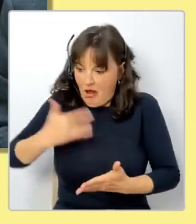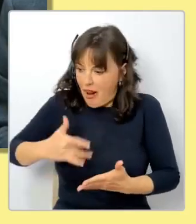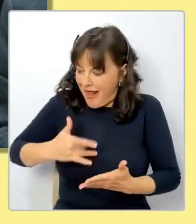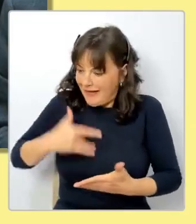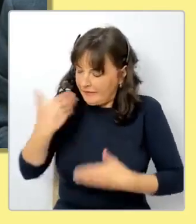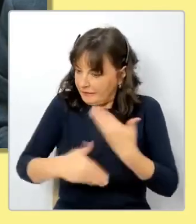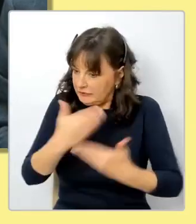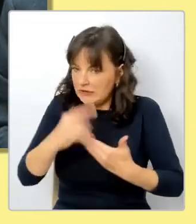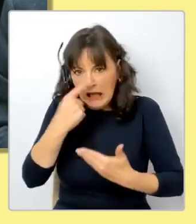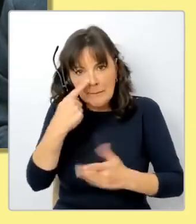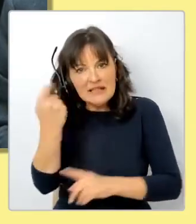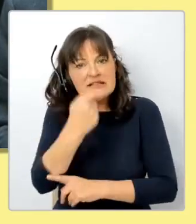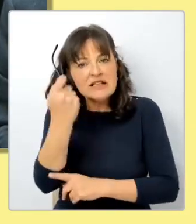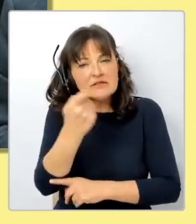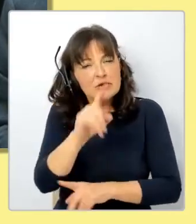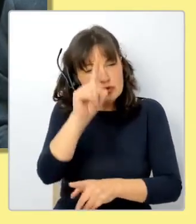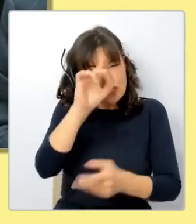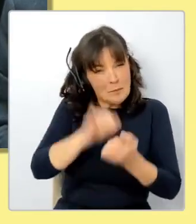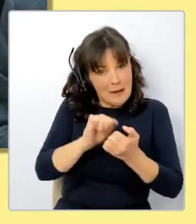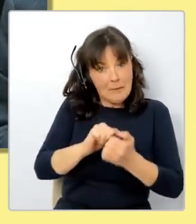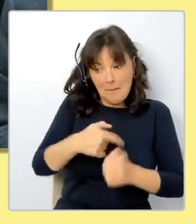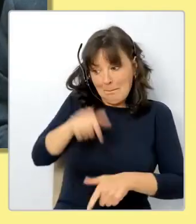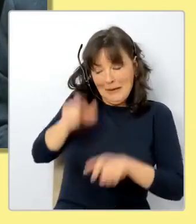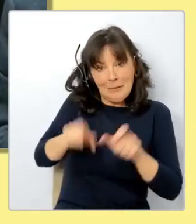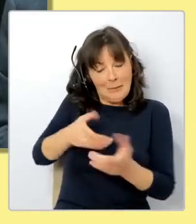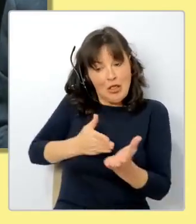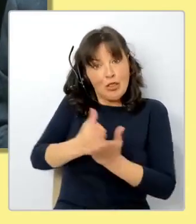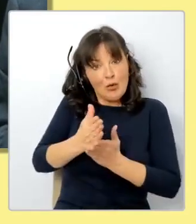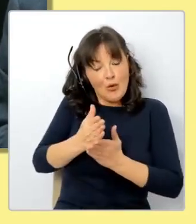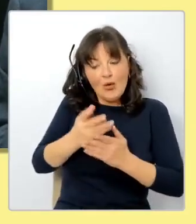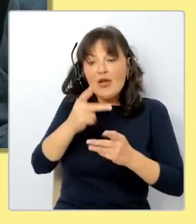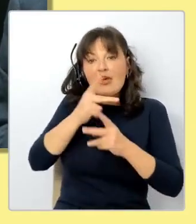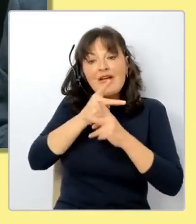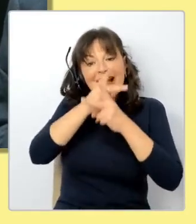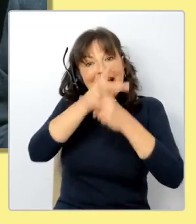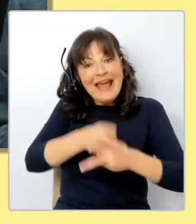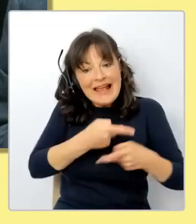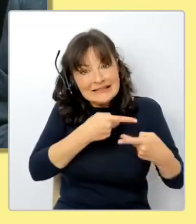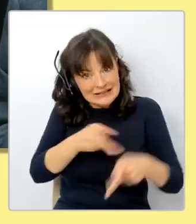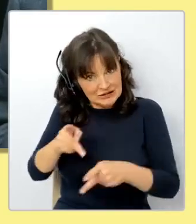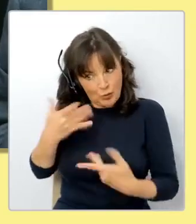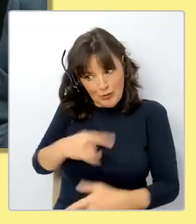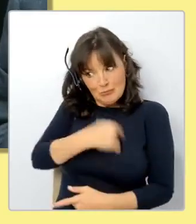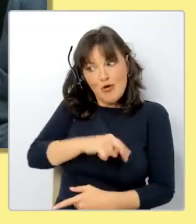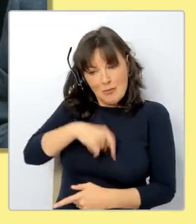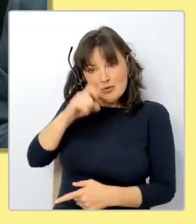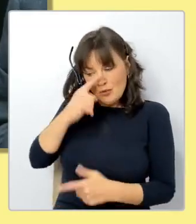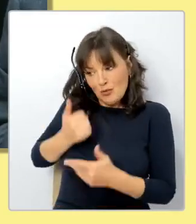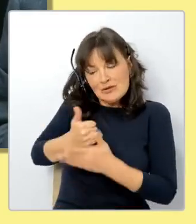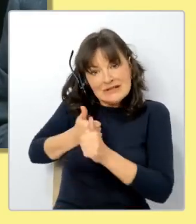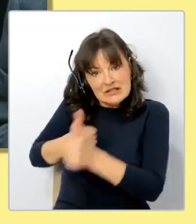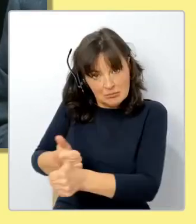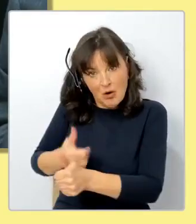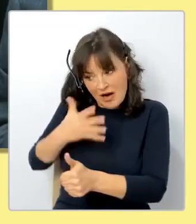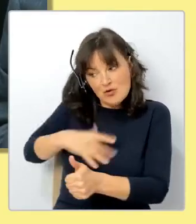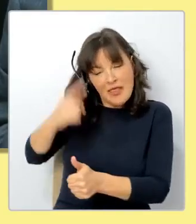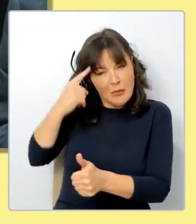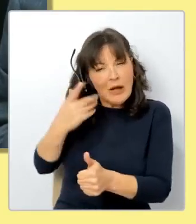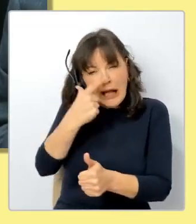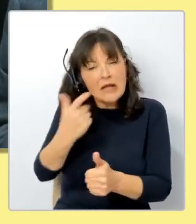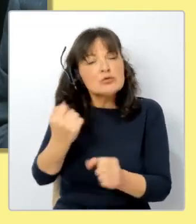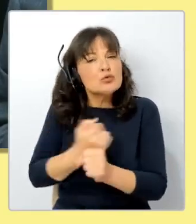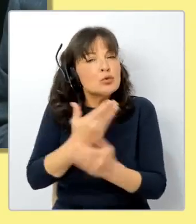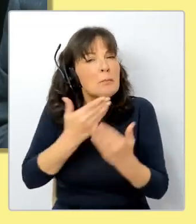delivering on that promise we made to care experienced children. But I also think that in schools at the moment, many teachers are expected